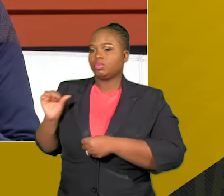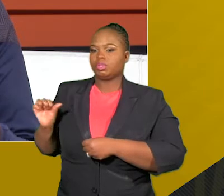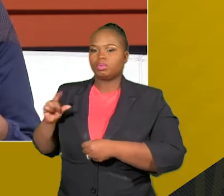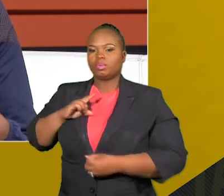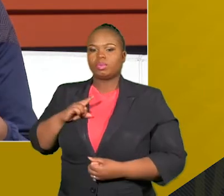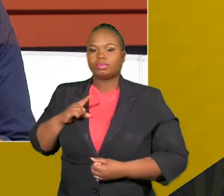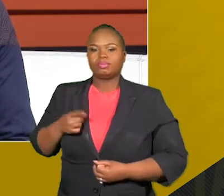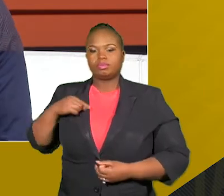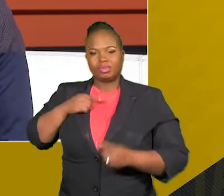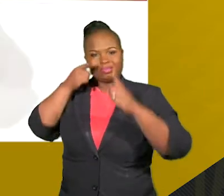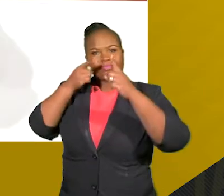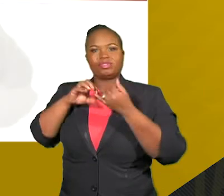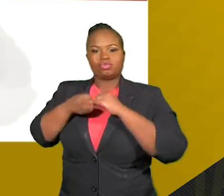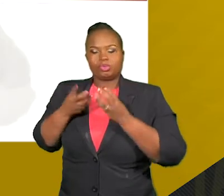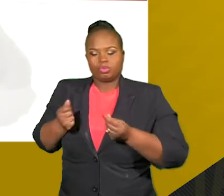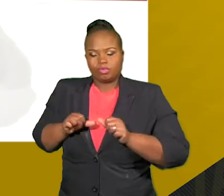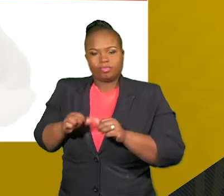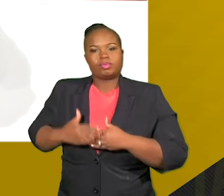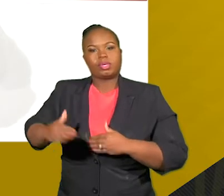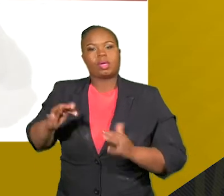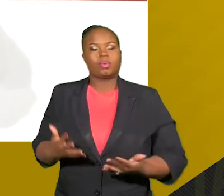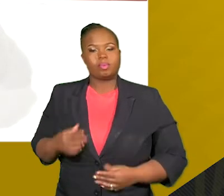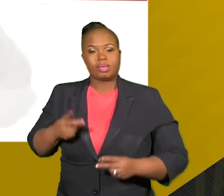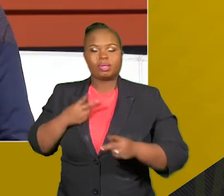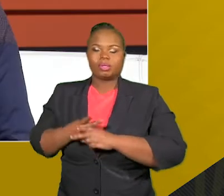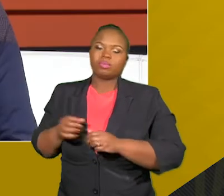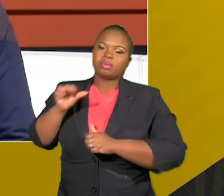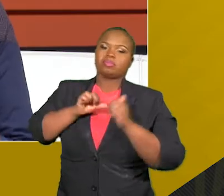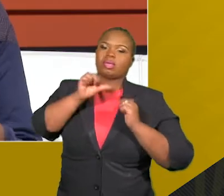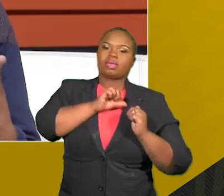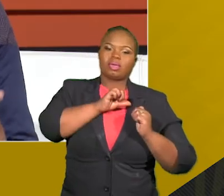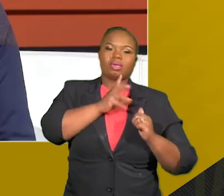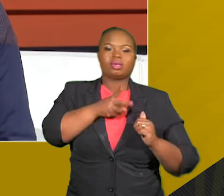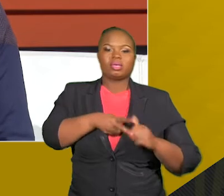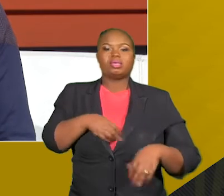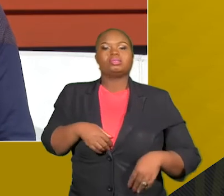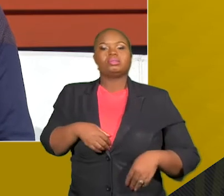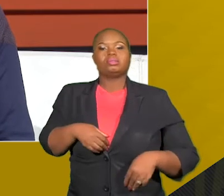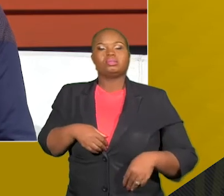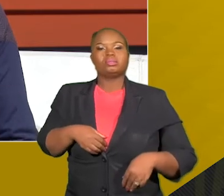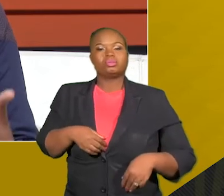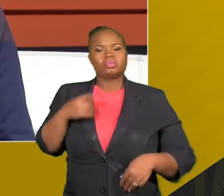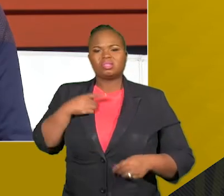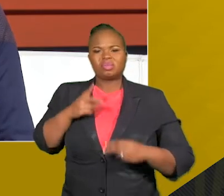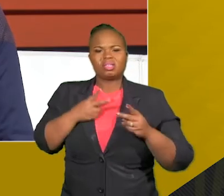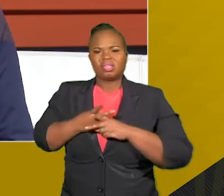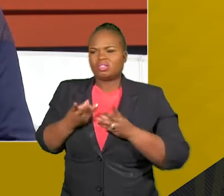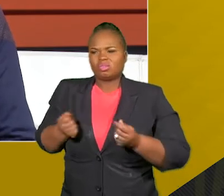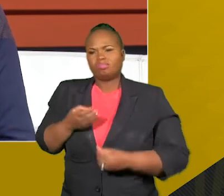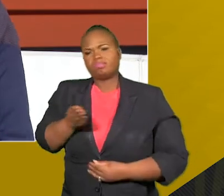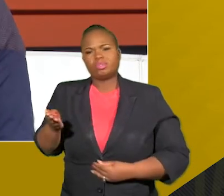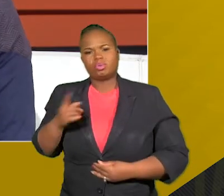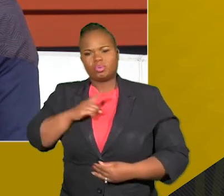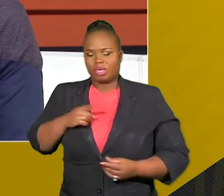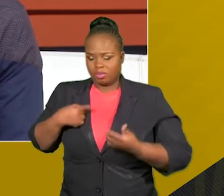we have to look for solutions. And we went back to, you know, think on the solutions. And the solutions are there,